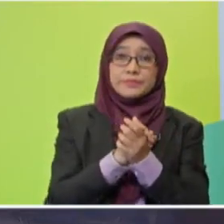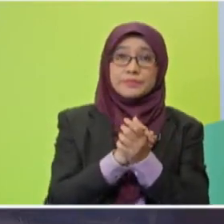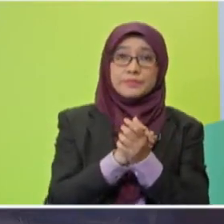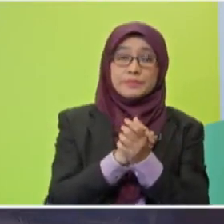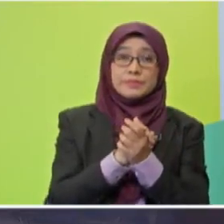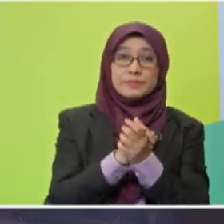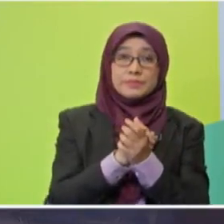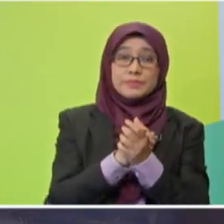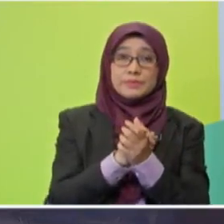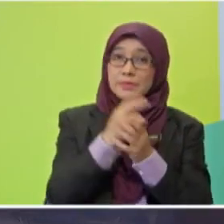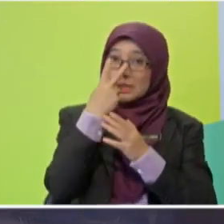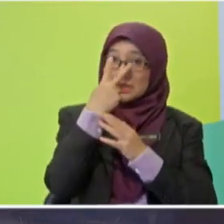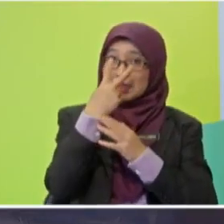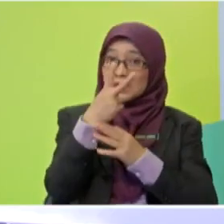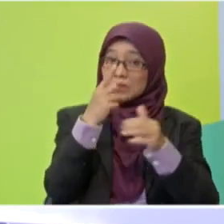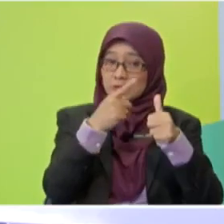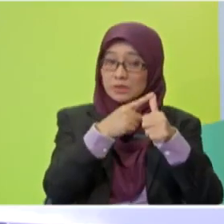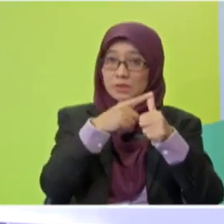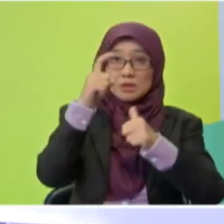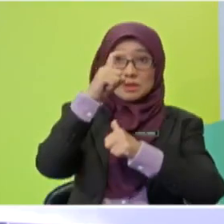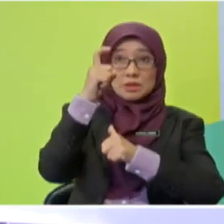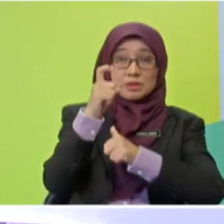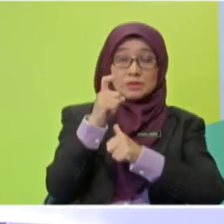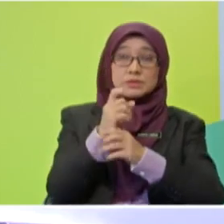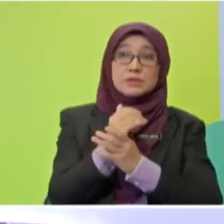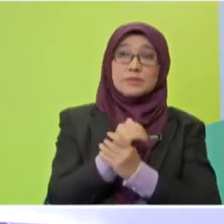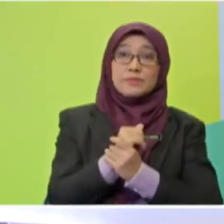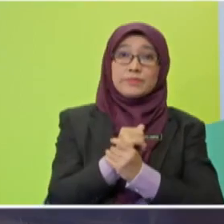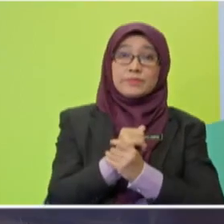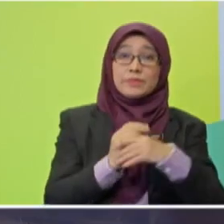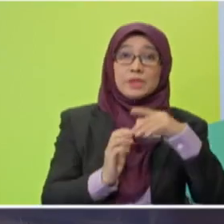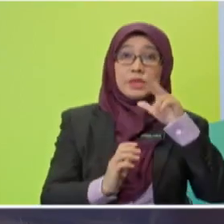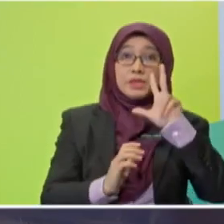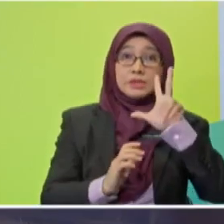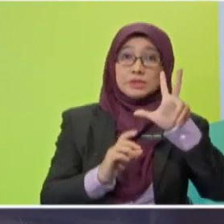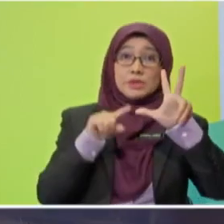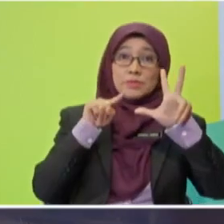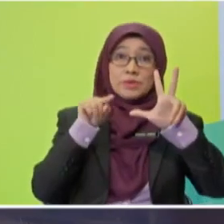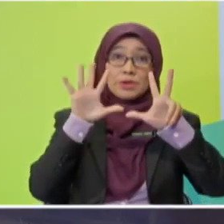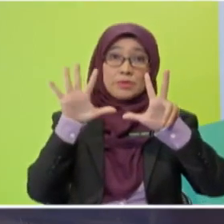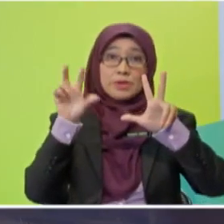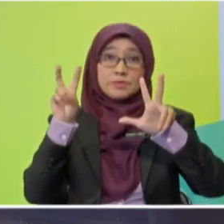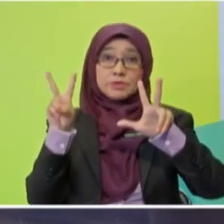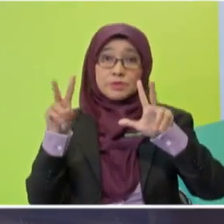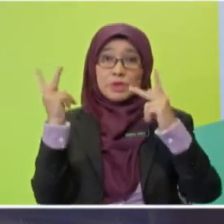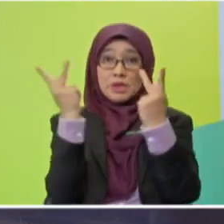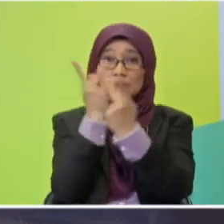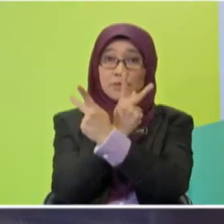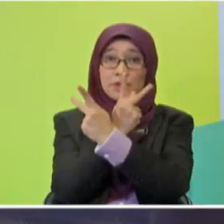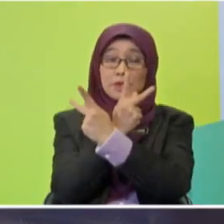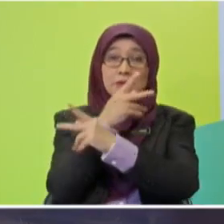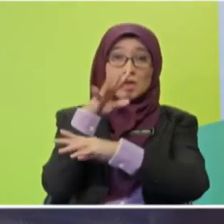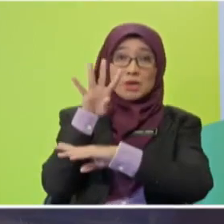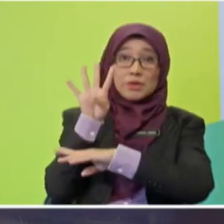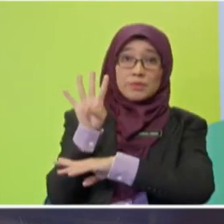you look at the first question. Okay, Hanif? Yeah, it says there 3.52 multiplied by 4.